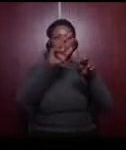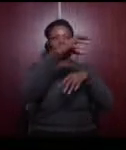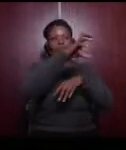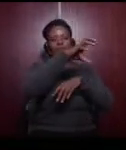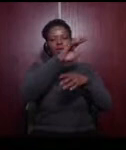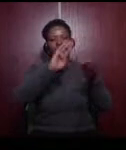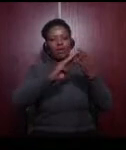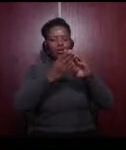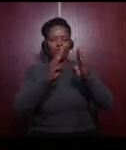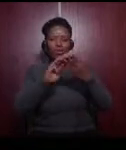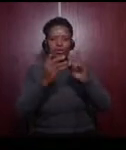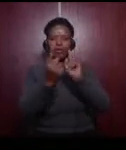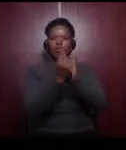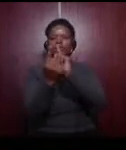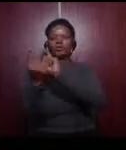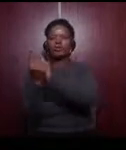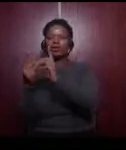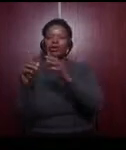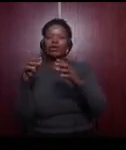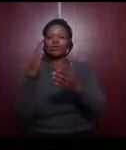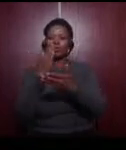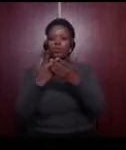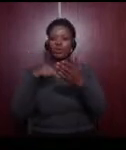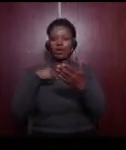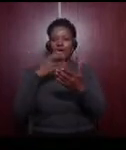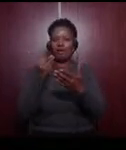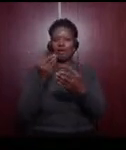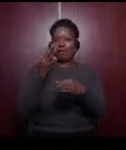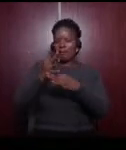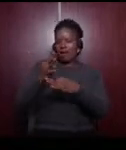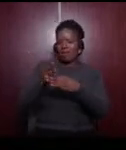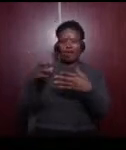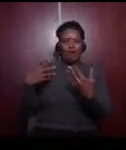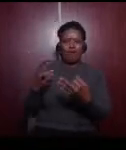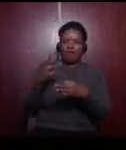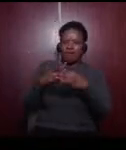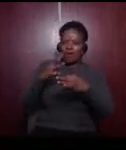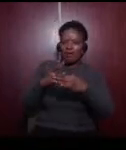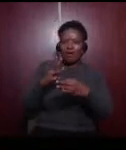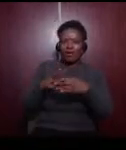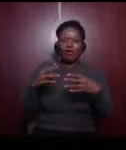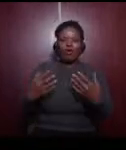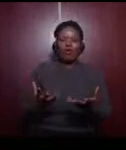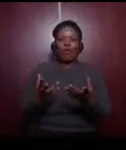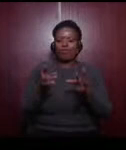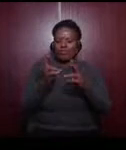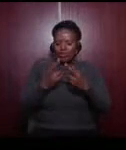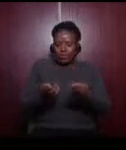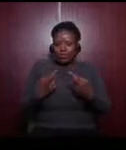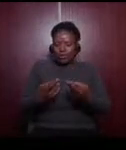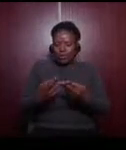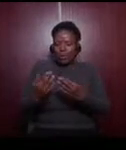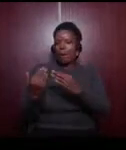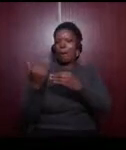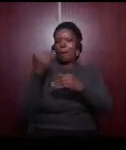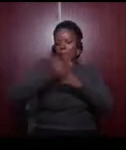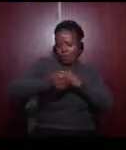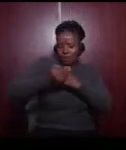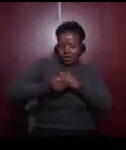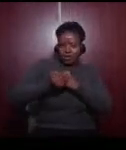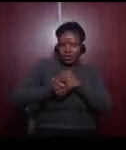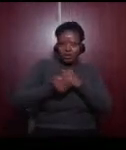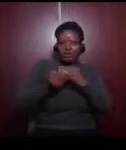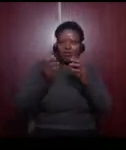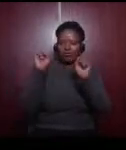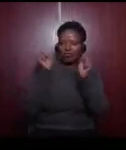have grandparents who stay on their own. They don't have enough or rather material to protect themselves during this winter